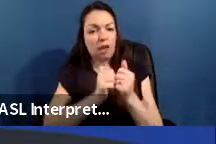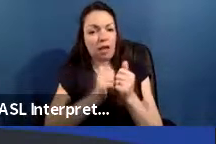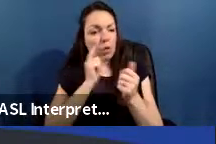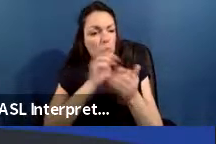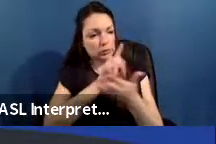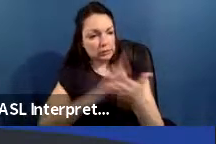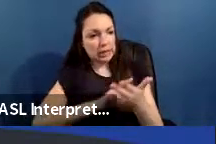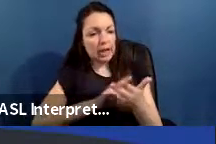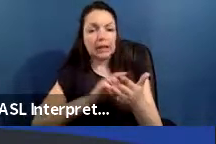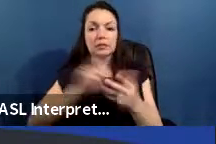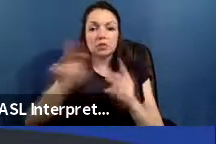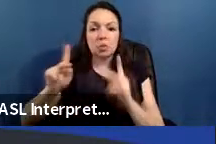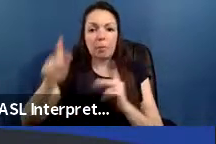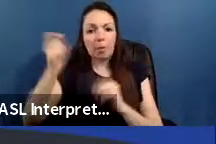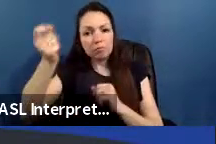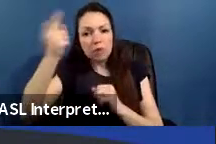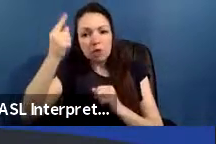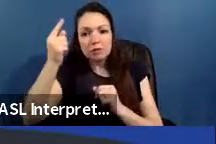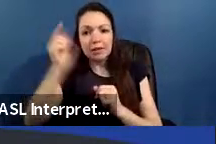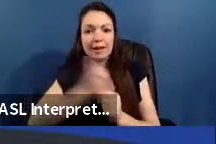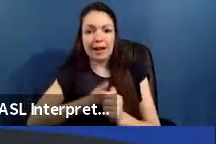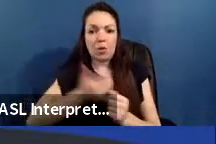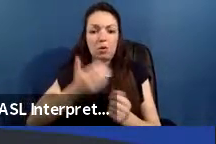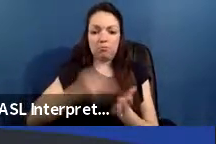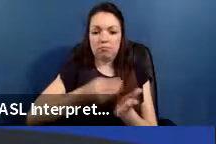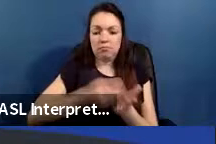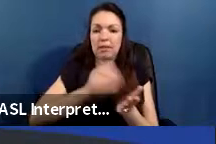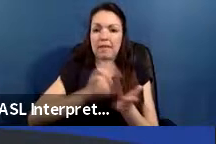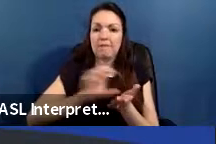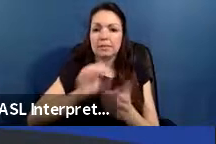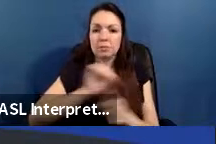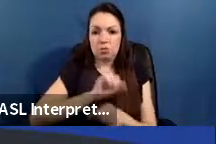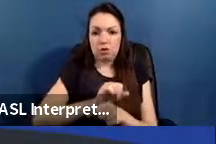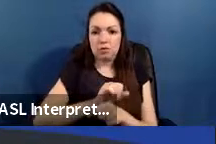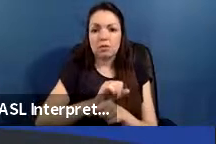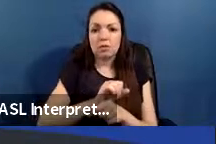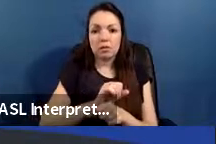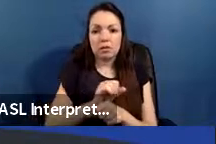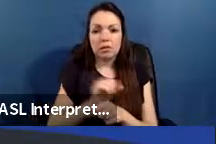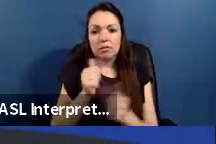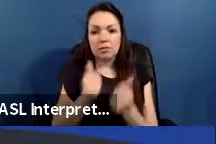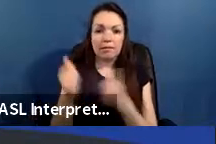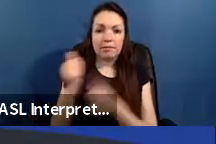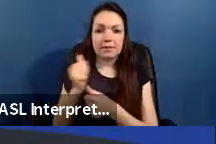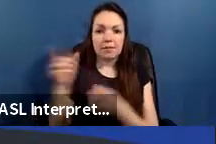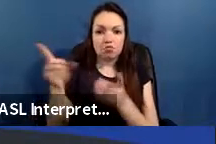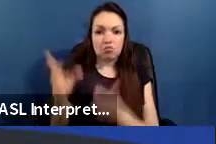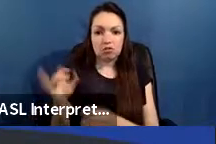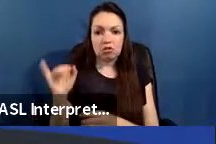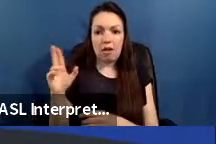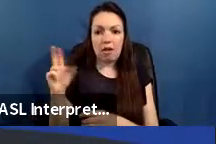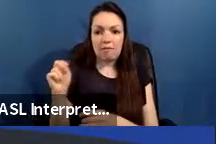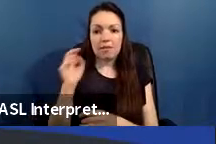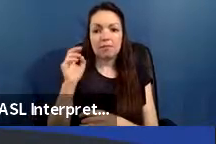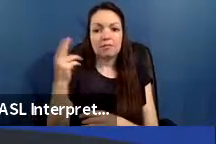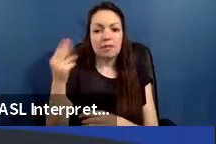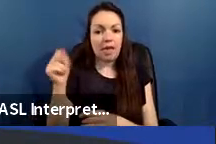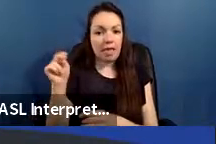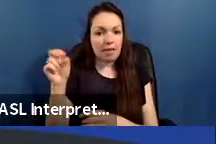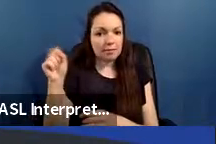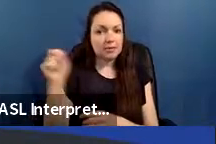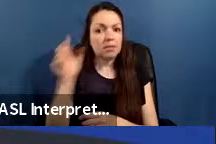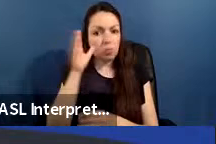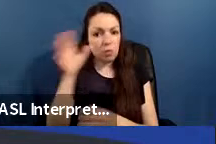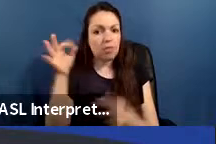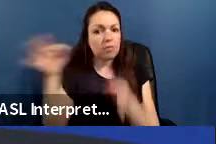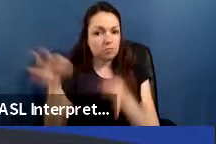what does it mean to do the capital investment work that Executive Director, Mr. Ivy Hansen, is going to describe for us.